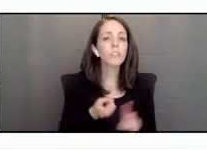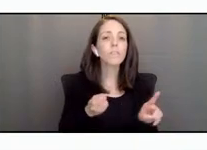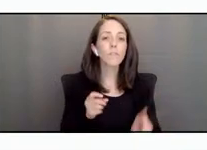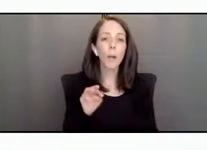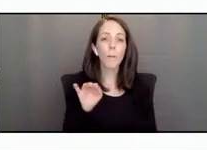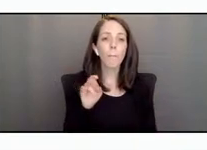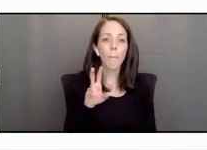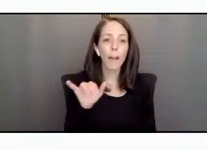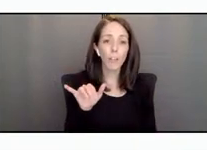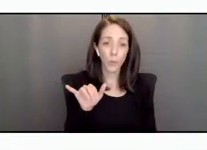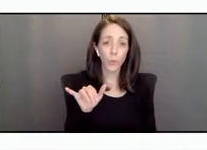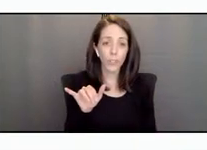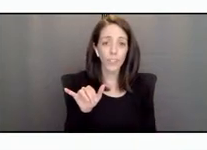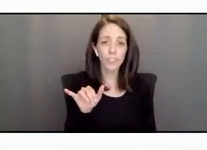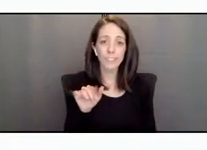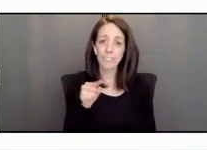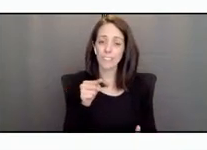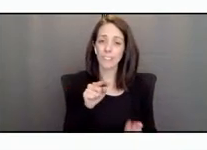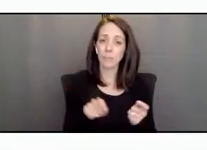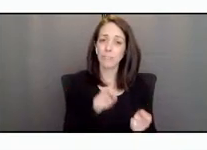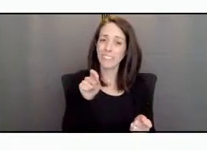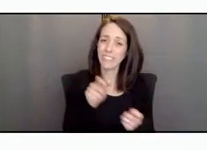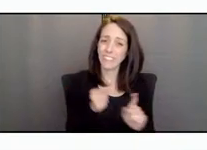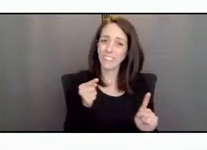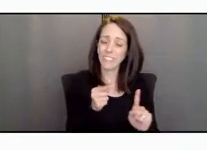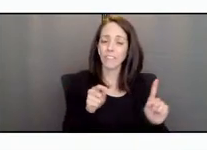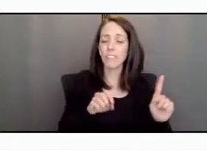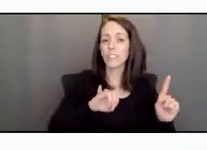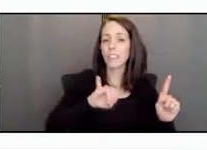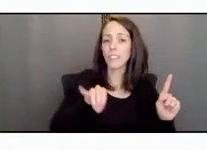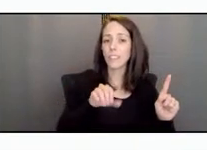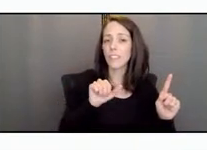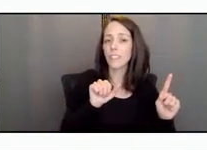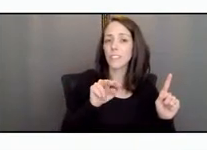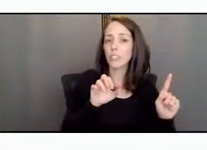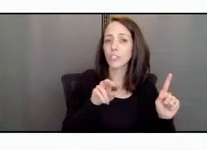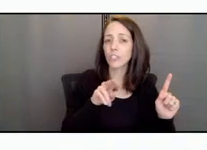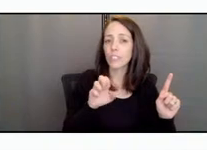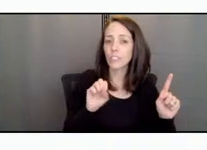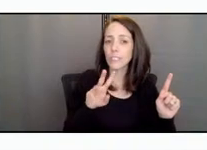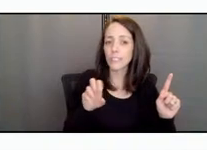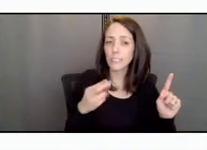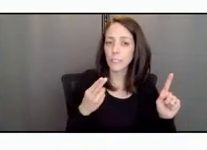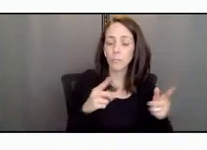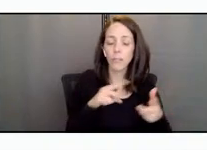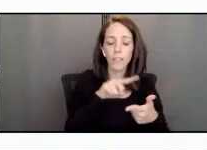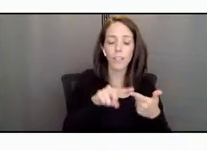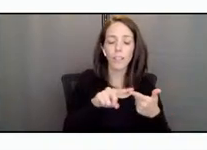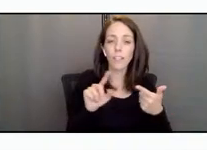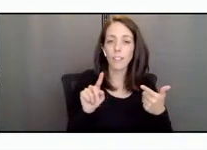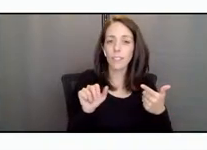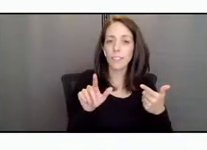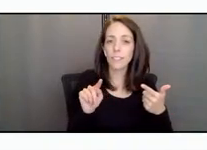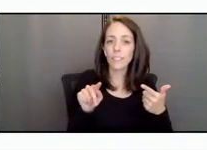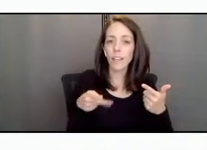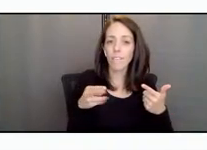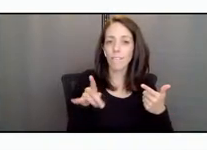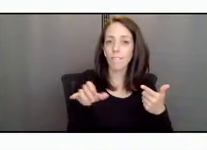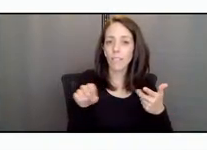specifically call out the tireless efforts of Janine Smith, Kat Phillips, Tisha Schmidt, John Cockerman, Jenny Lee Berry,